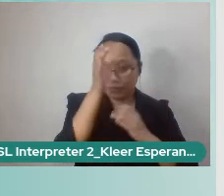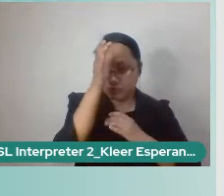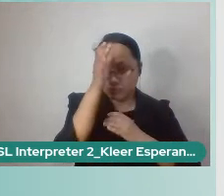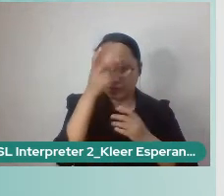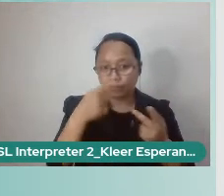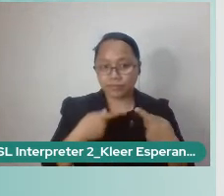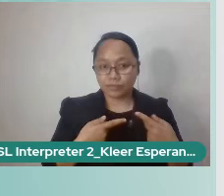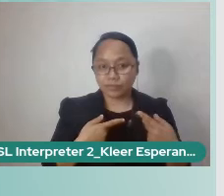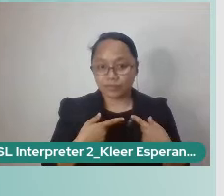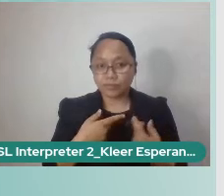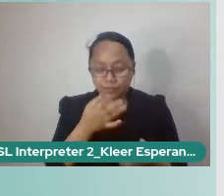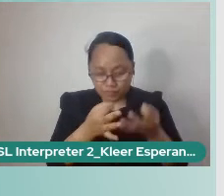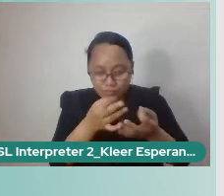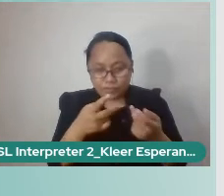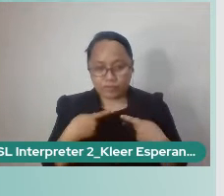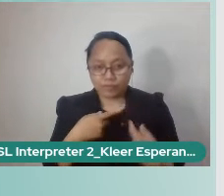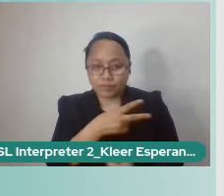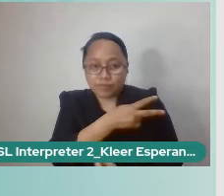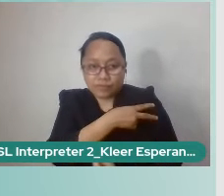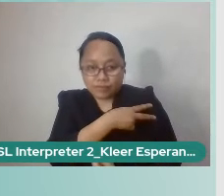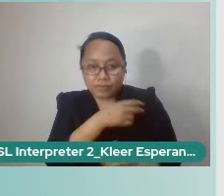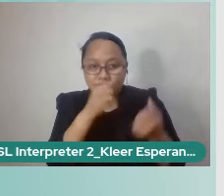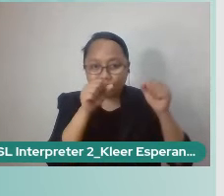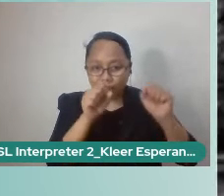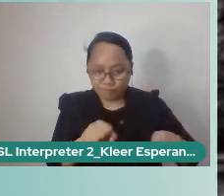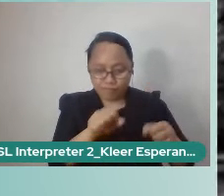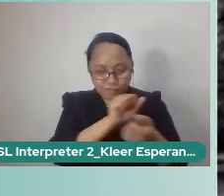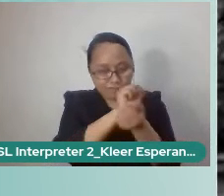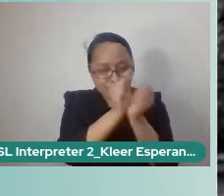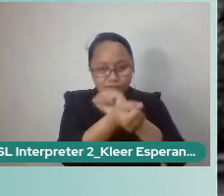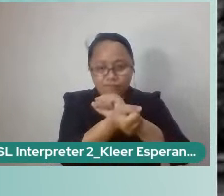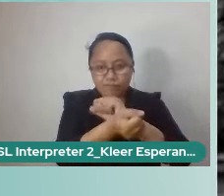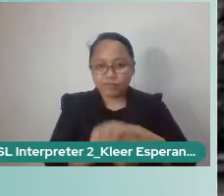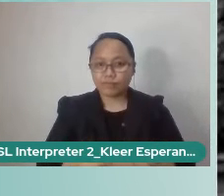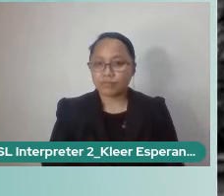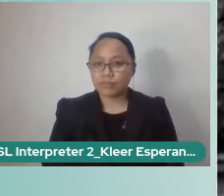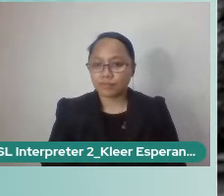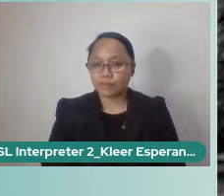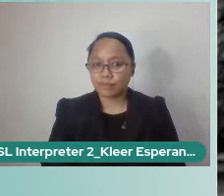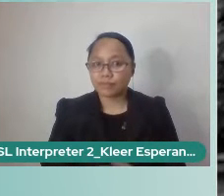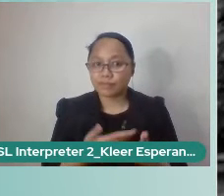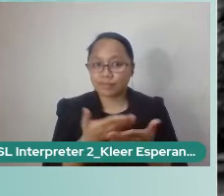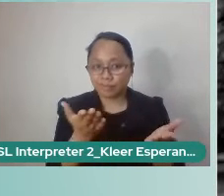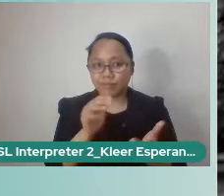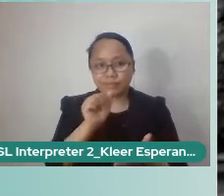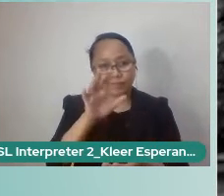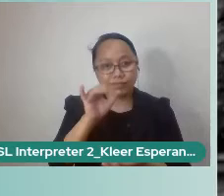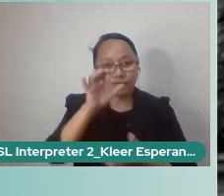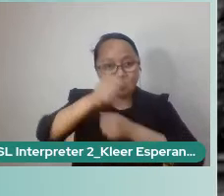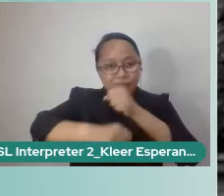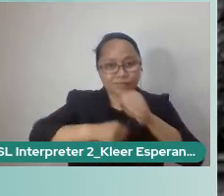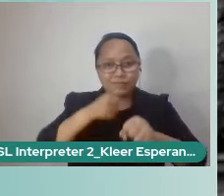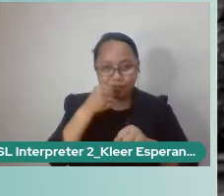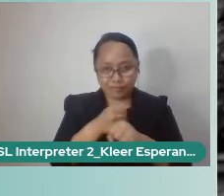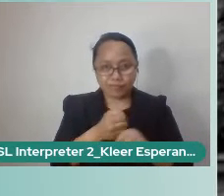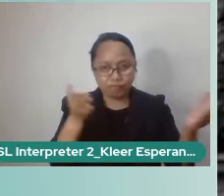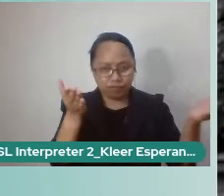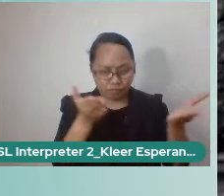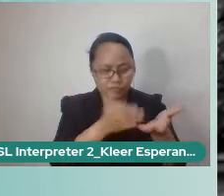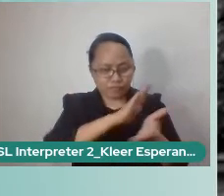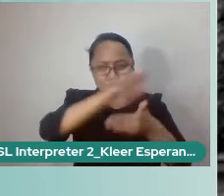by itself, in fact, has been a prompt to change. So 15 years after the introduction of the National HPV Vaccination